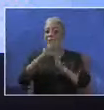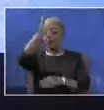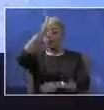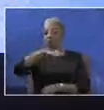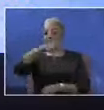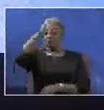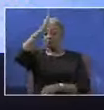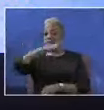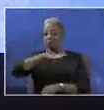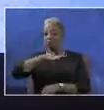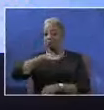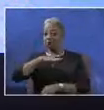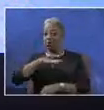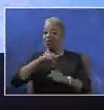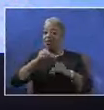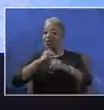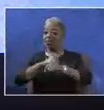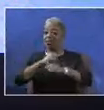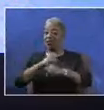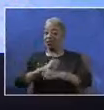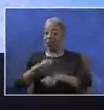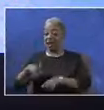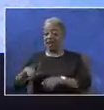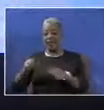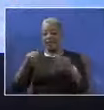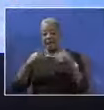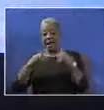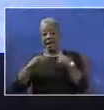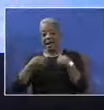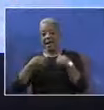David has in mind of creating a standing army.